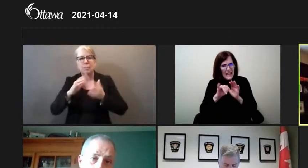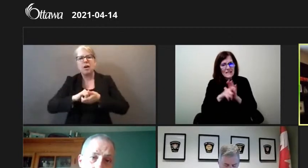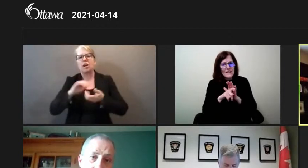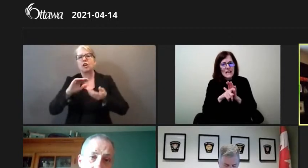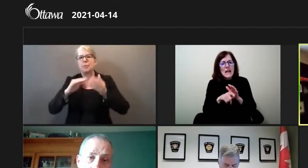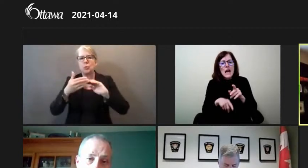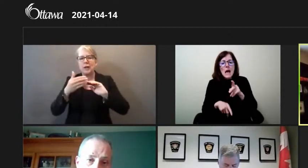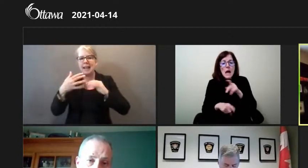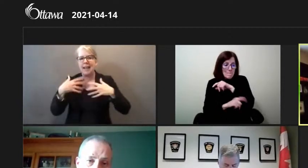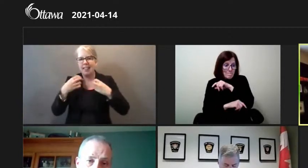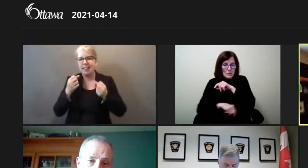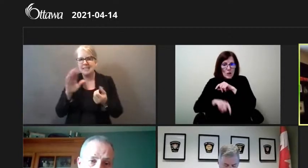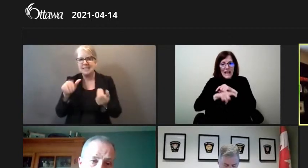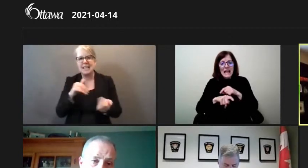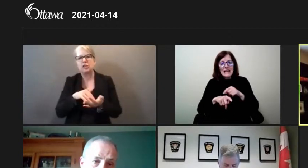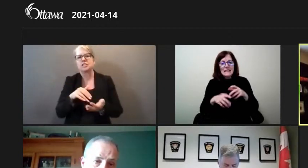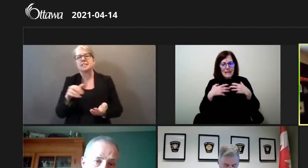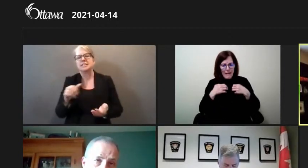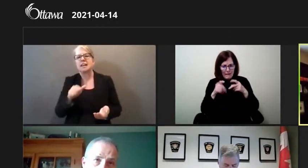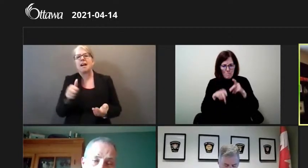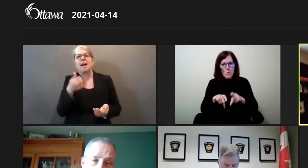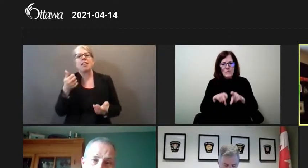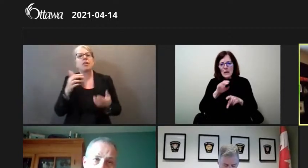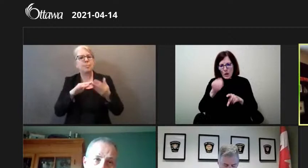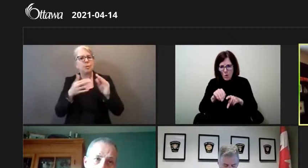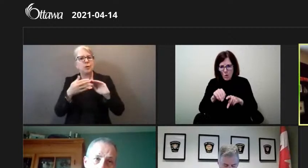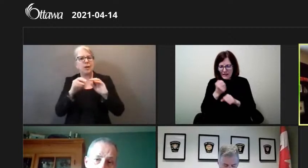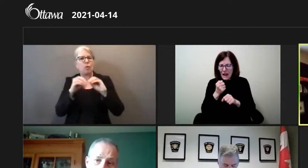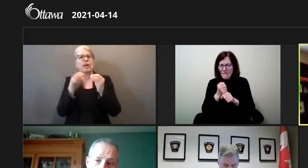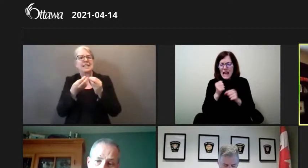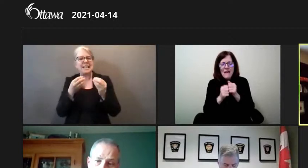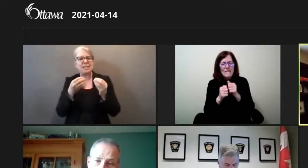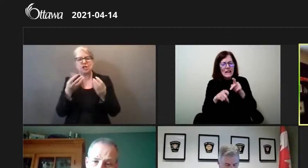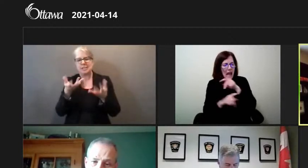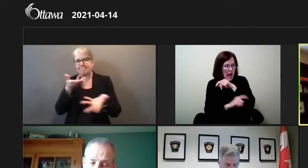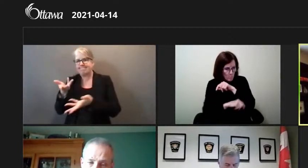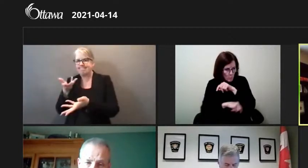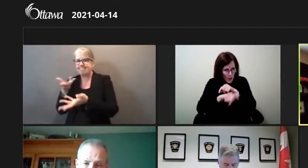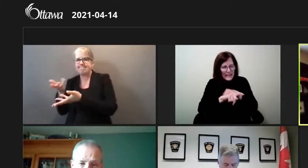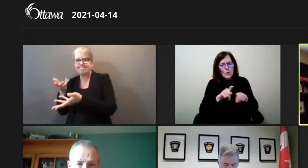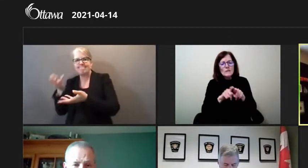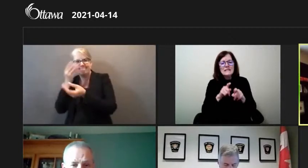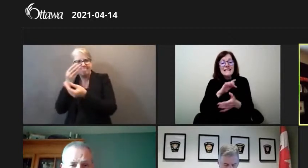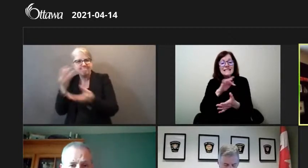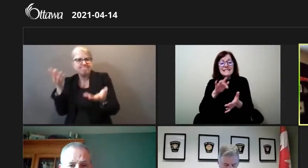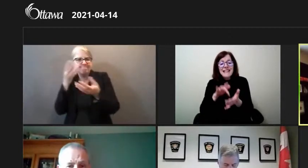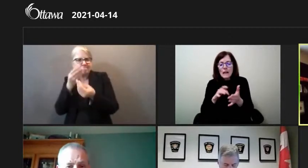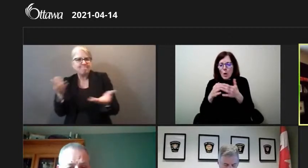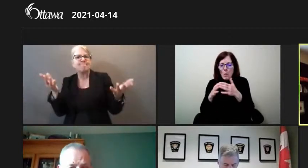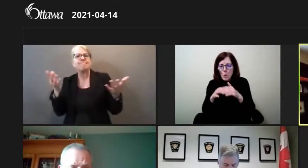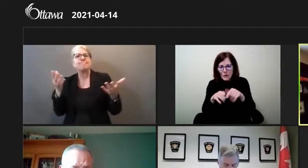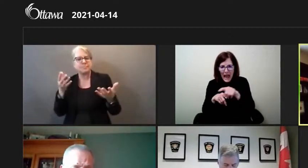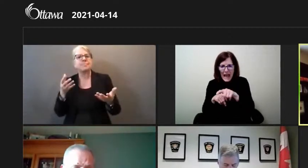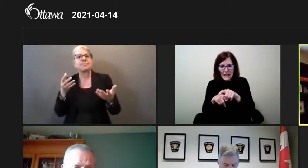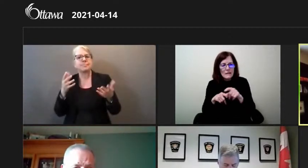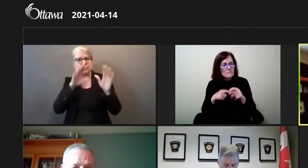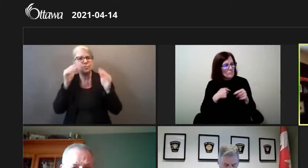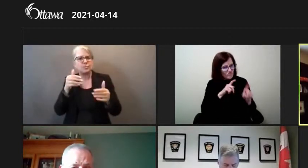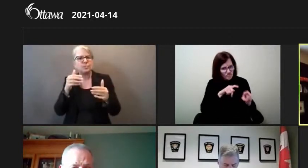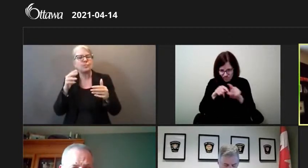centers, other sort of community organizations to focus on